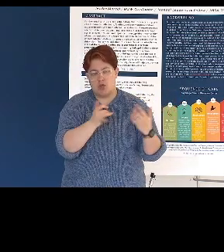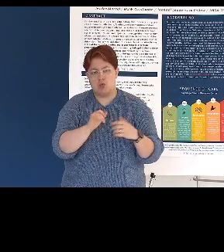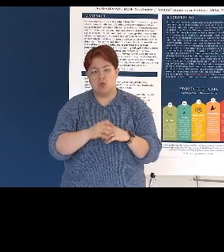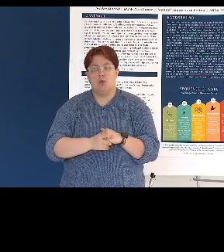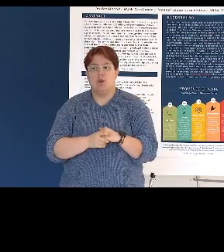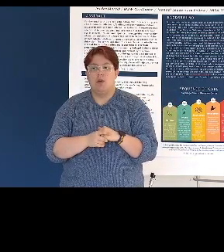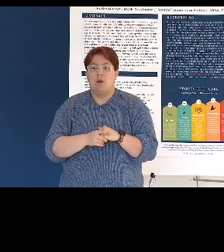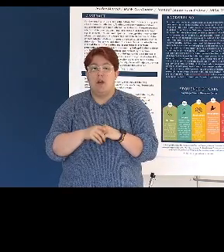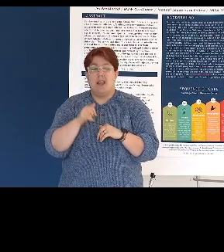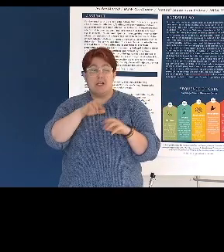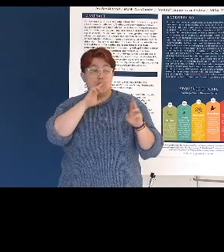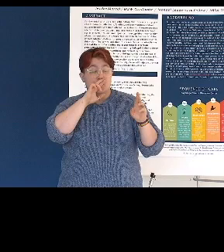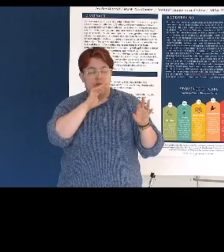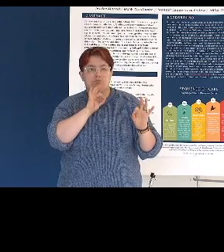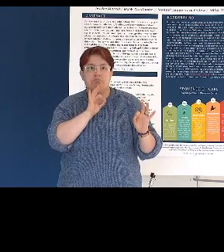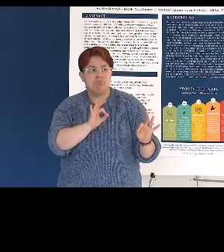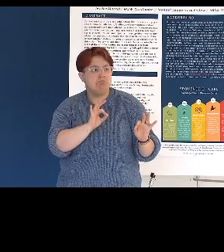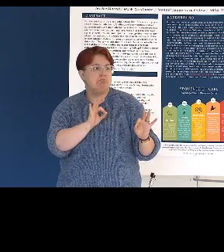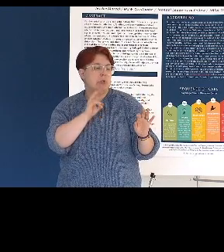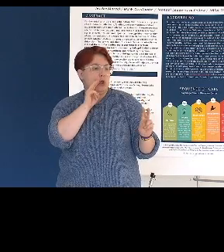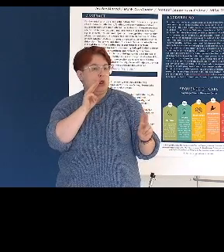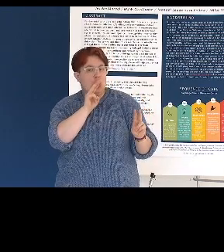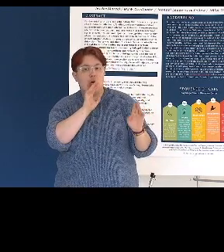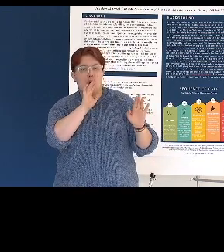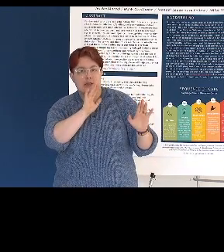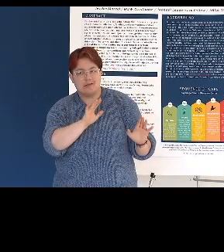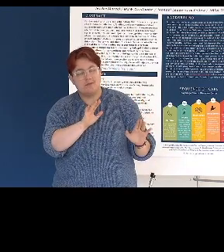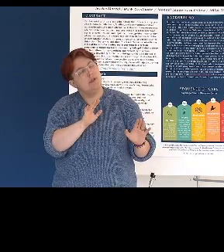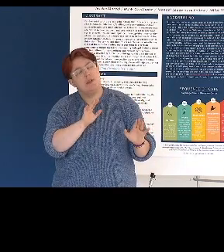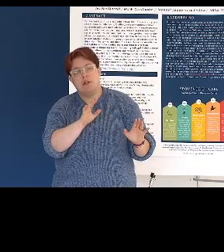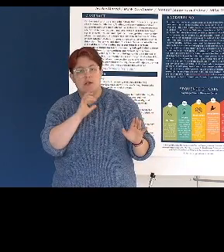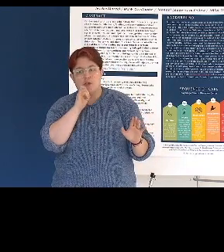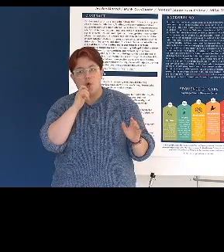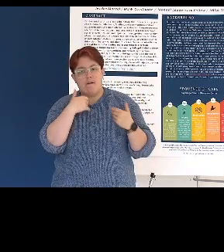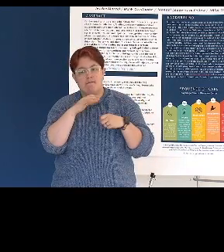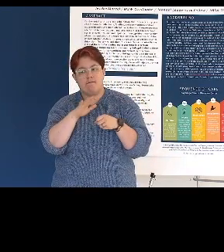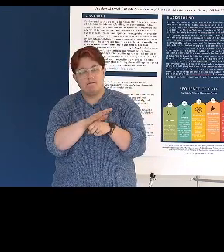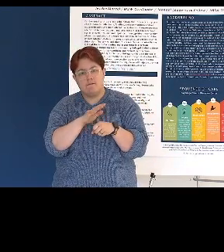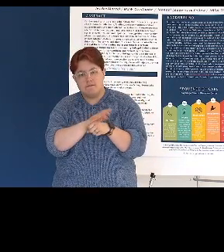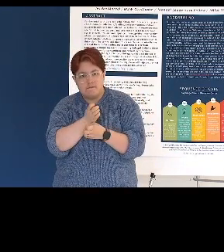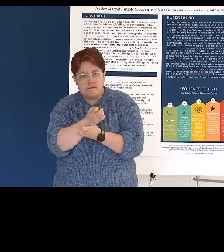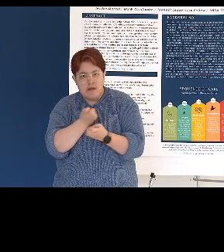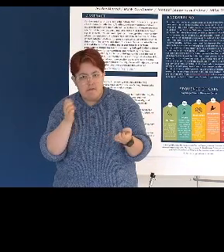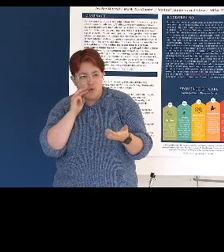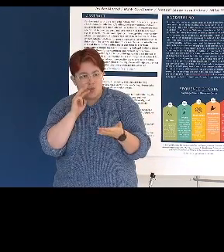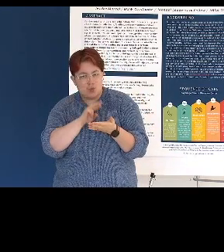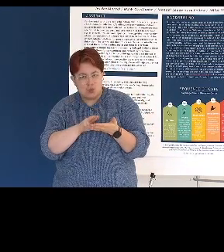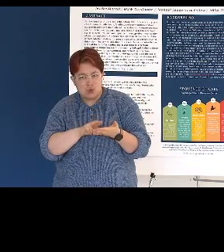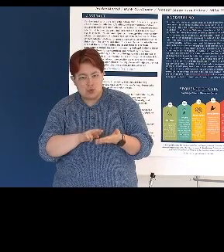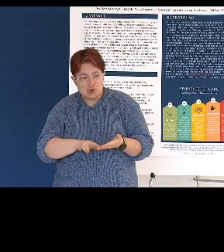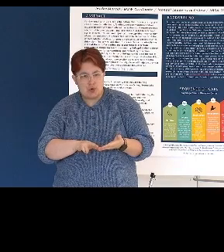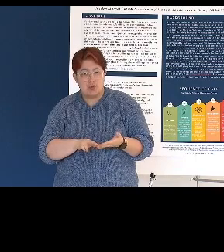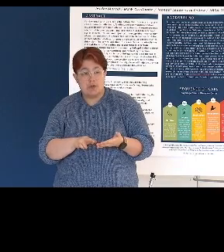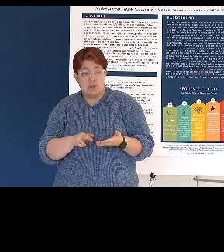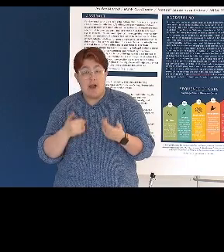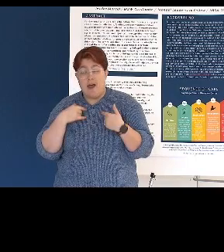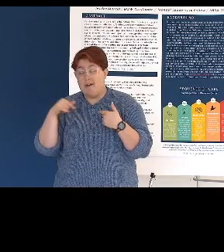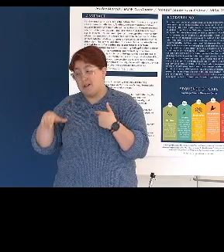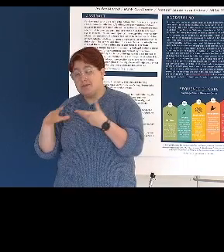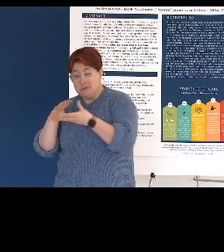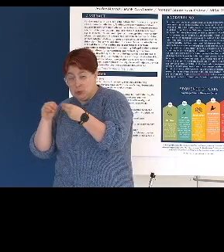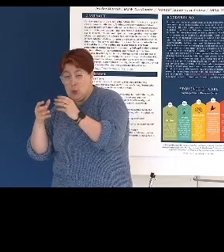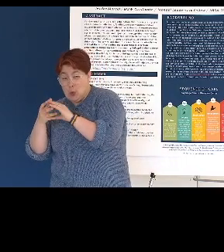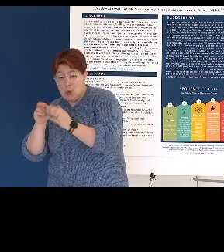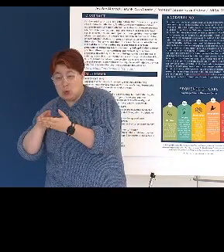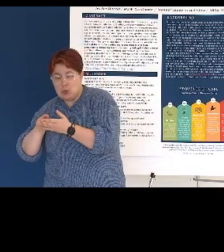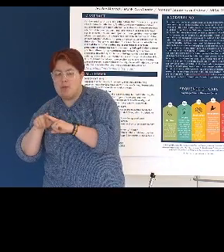these results are really promising, there is a lack of evidentiary research, a lot of explanatory and anecdotal research, so more is